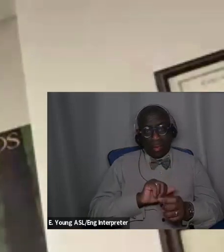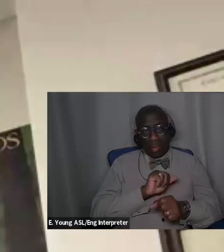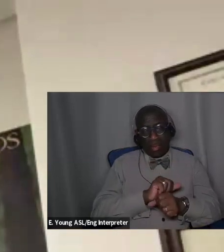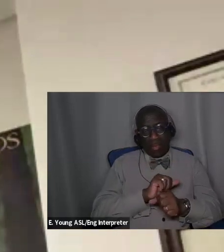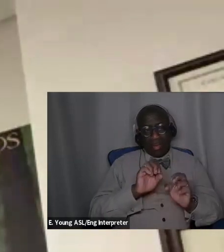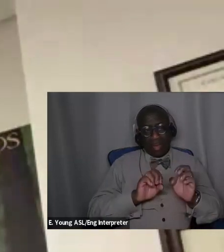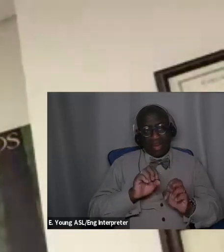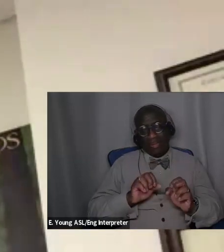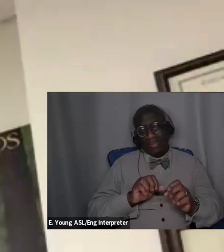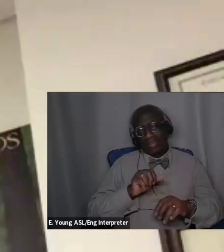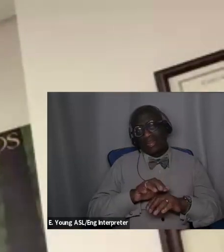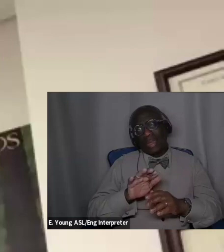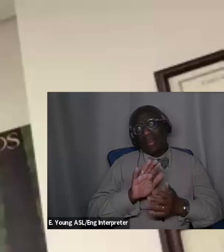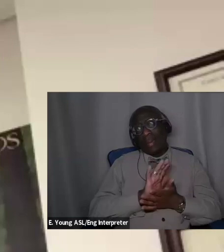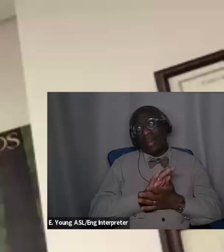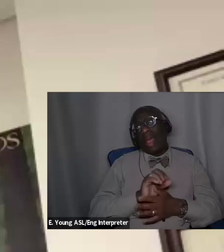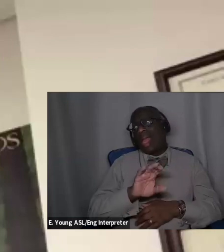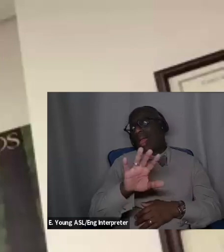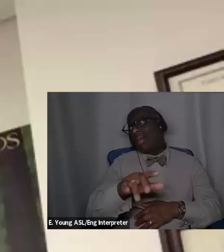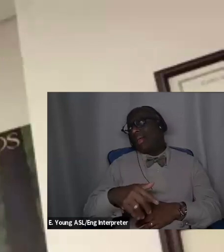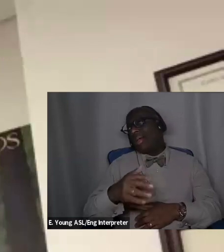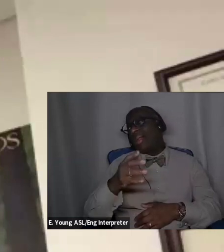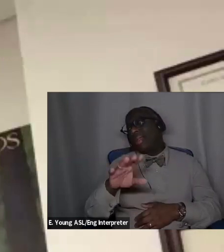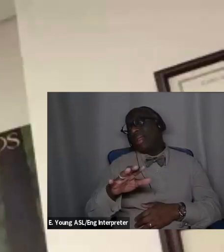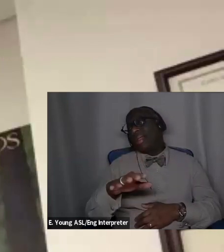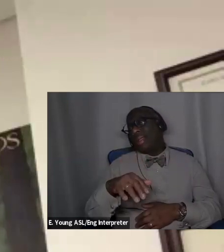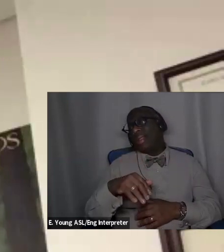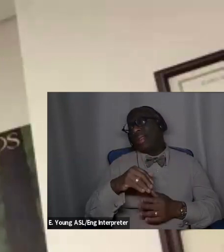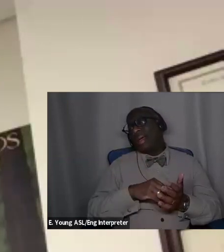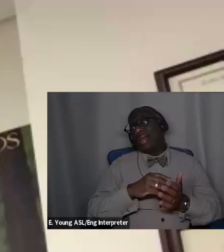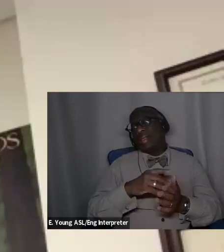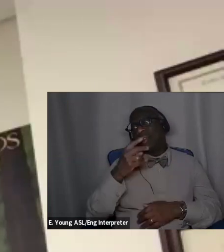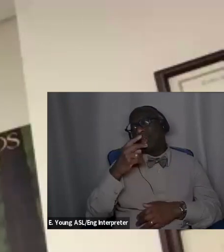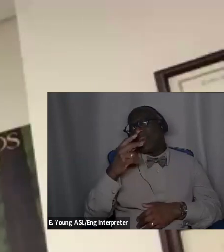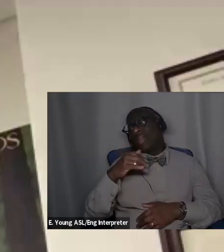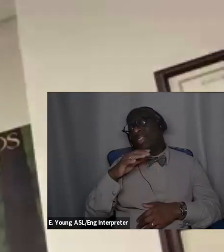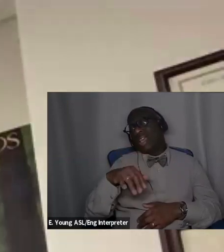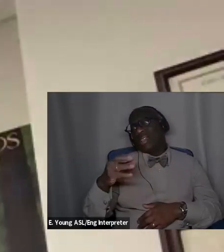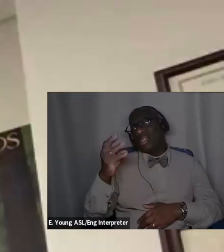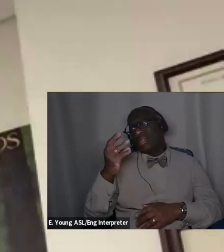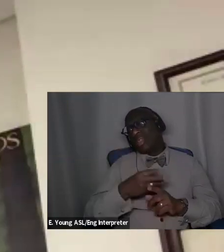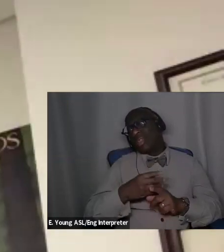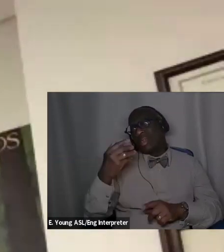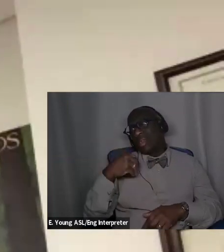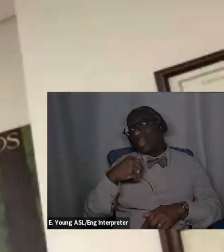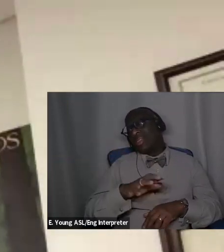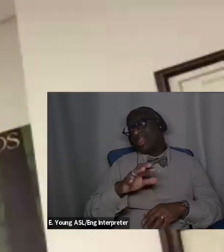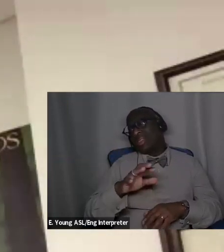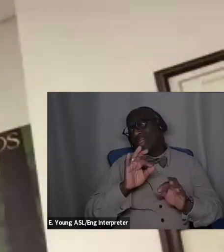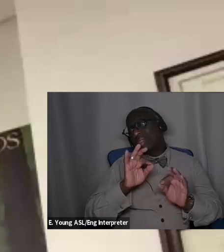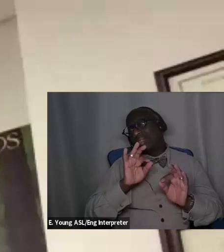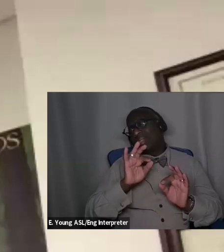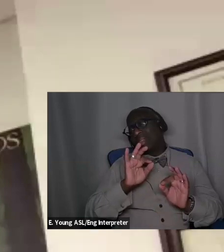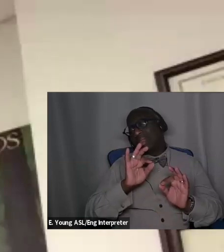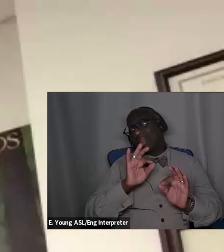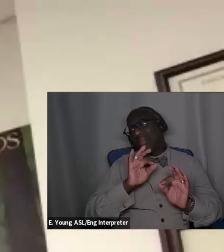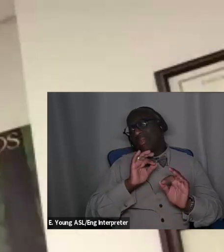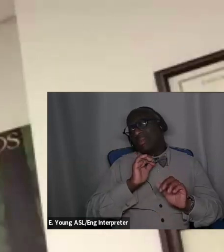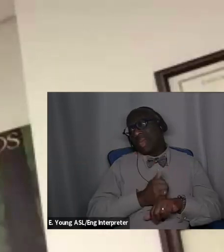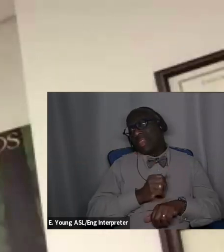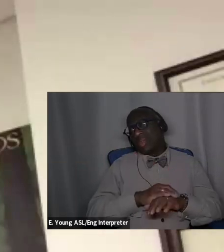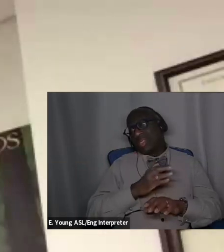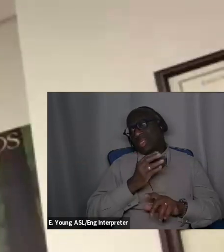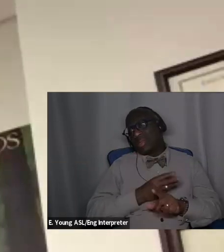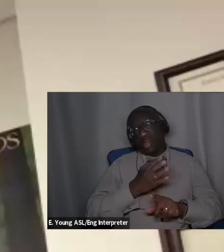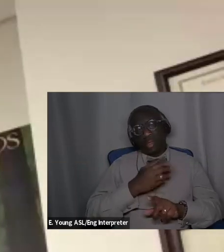they just send the papers to the doctor and say, hey, doctor, you saw my child 6 months ago. Just base it on that. And the doctor, trying to be very